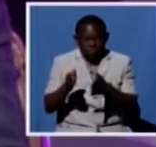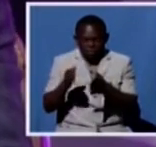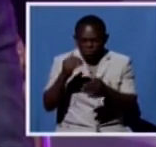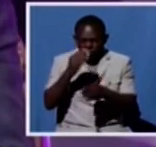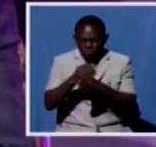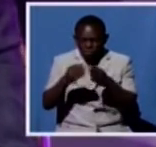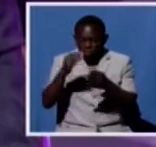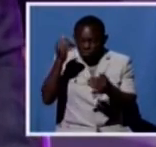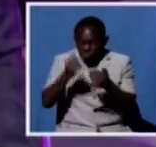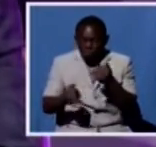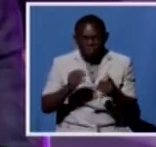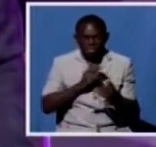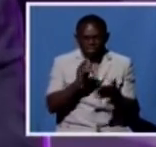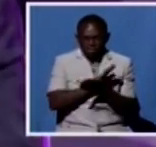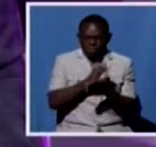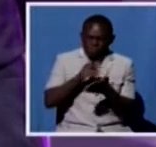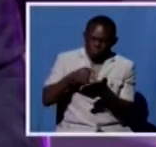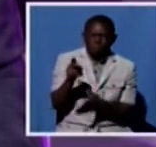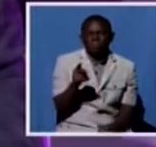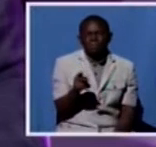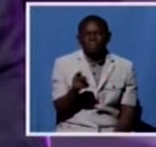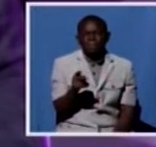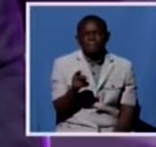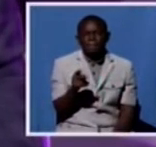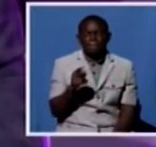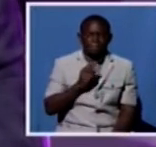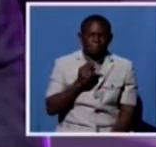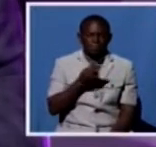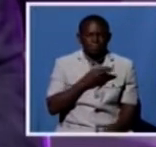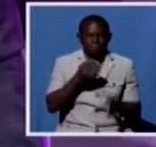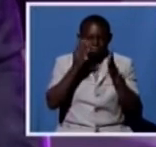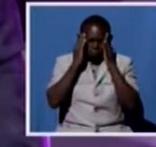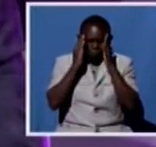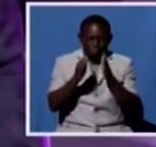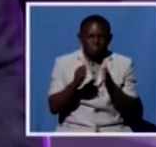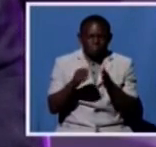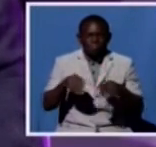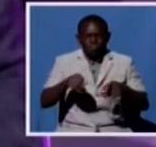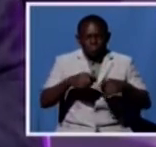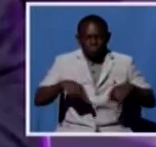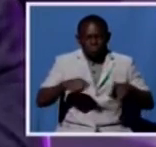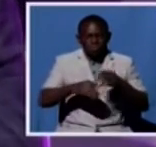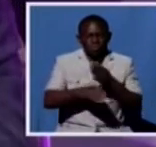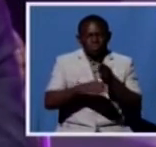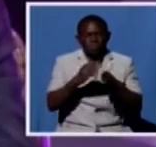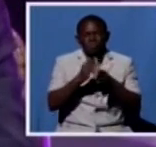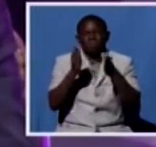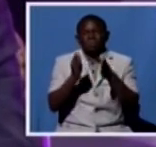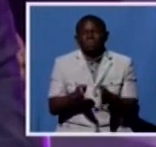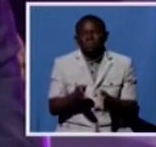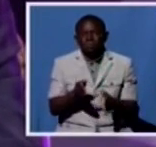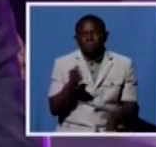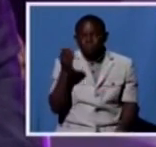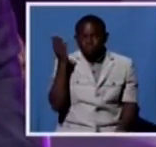emphasis is on the local contractors. That's why, if you remember, somewhere about April, we got about 200 million kwacha, which we paid